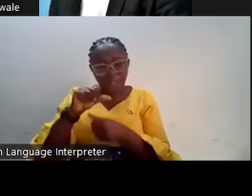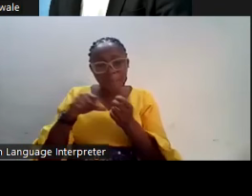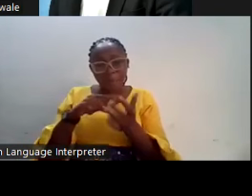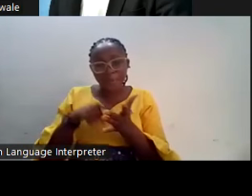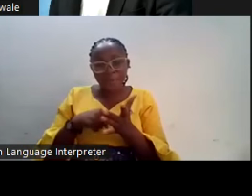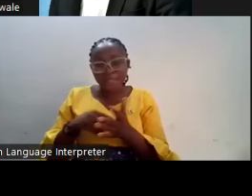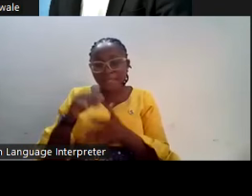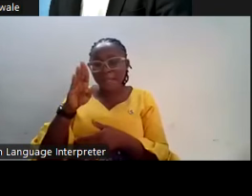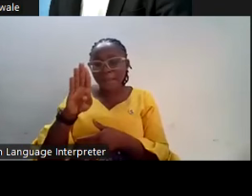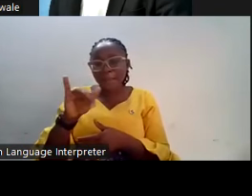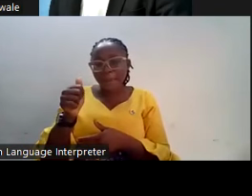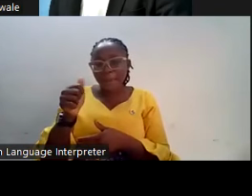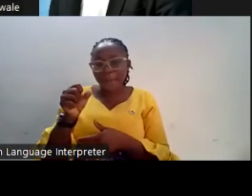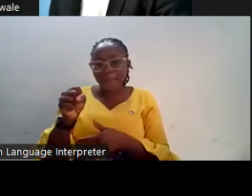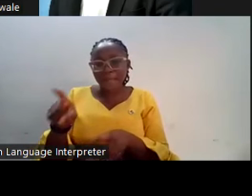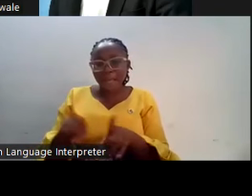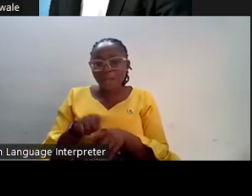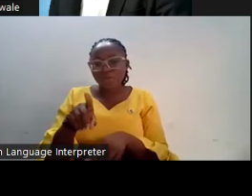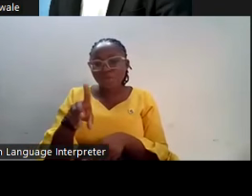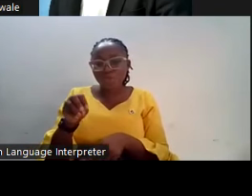assessment as you conduct assessments.